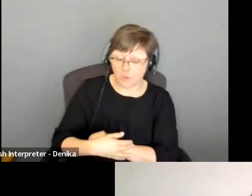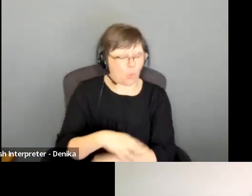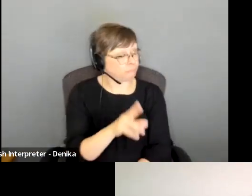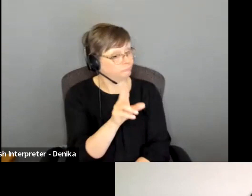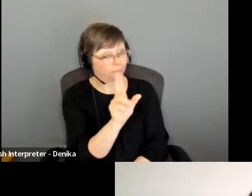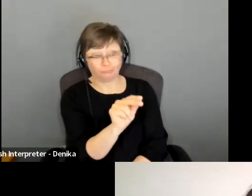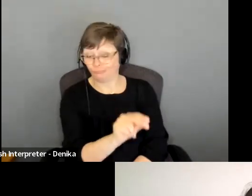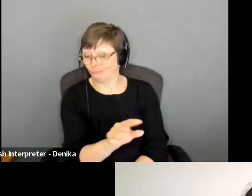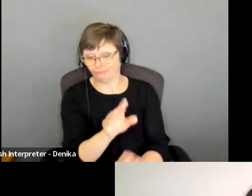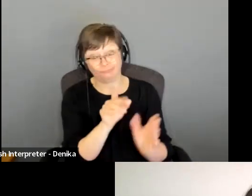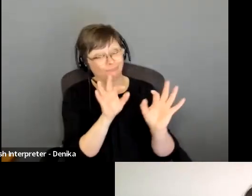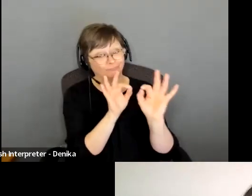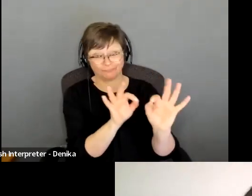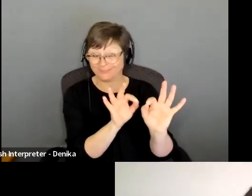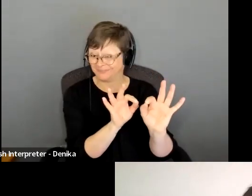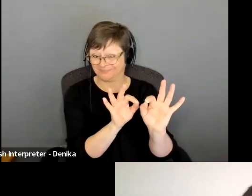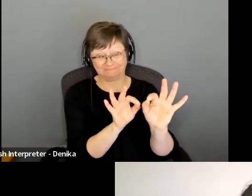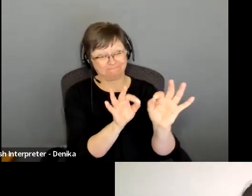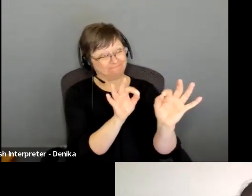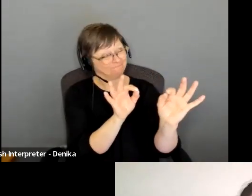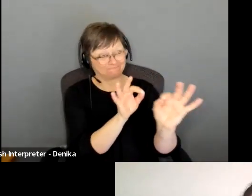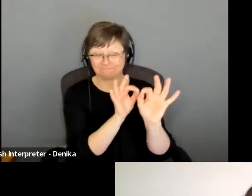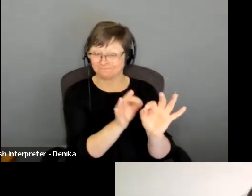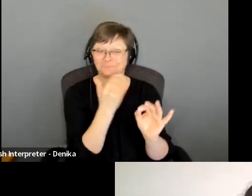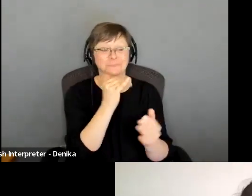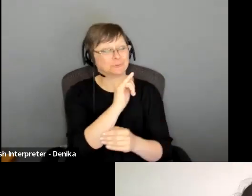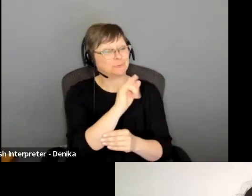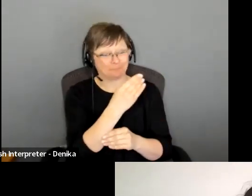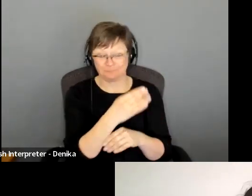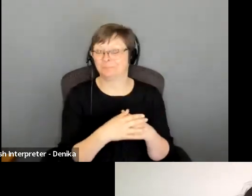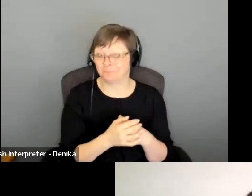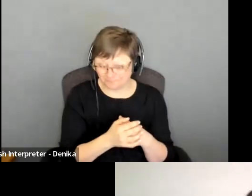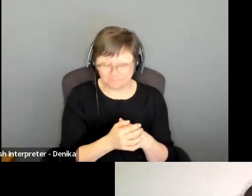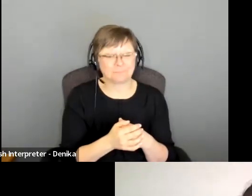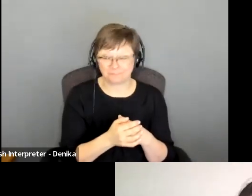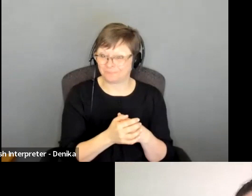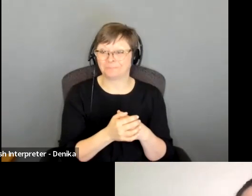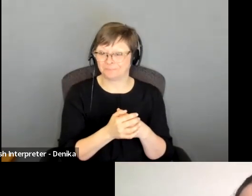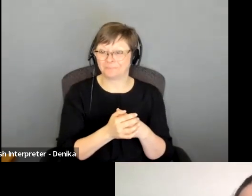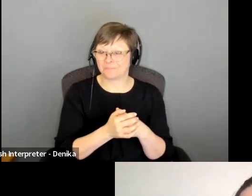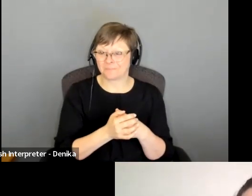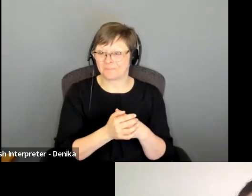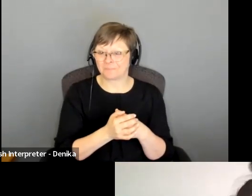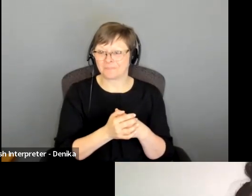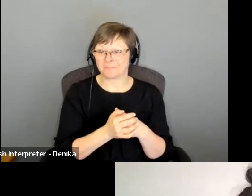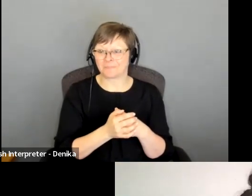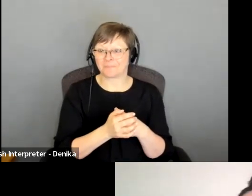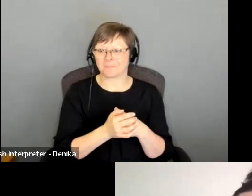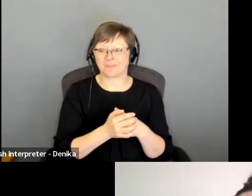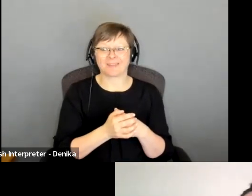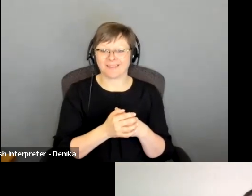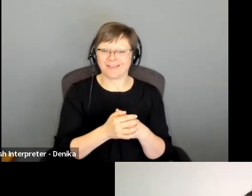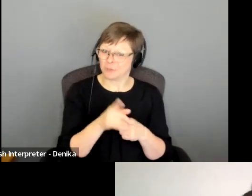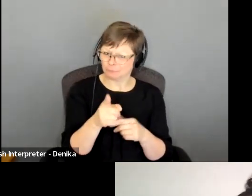that fantastically. To say, like, as we proceed, we're going to give you 5 Ds.